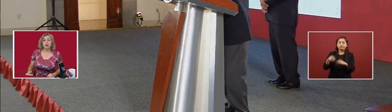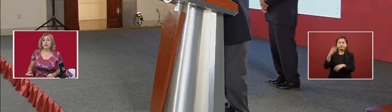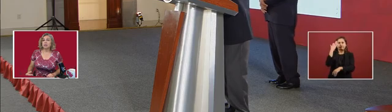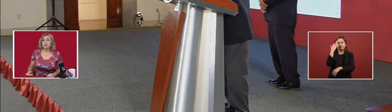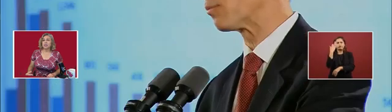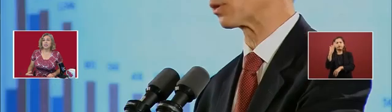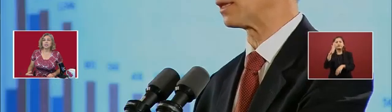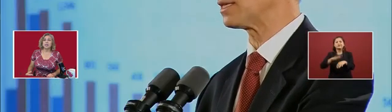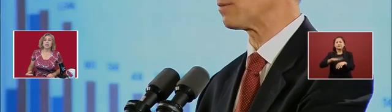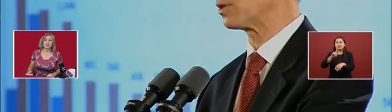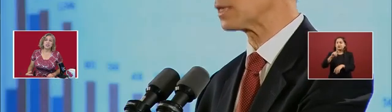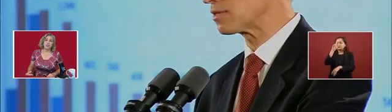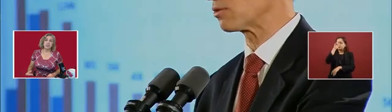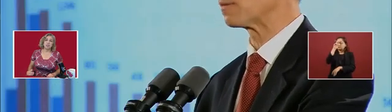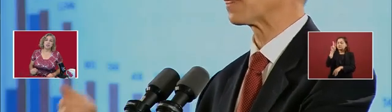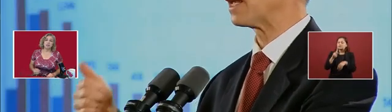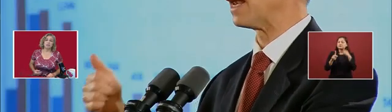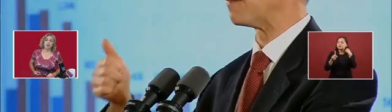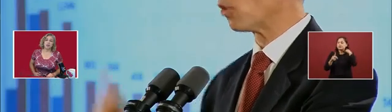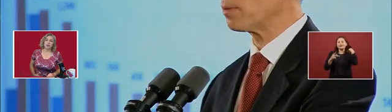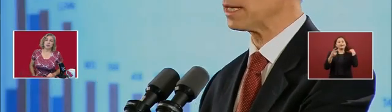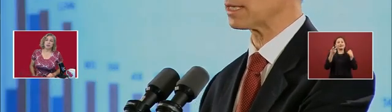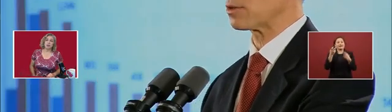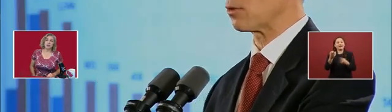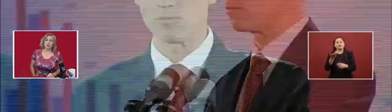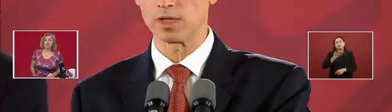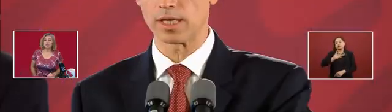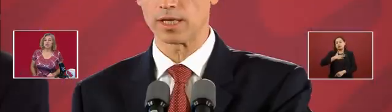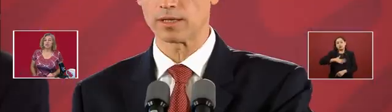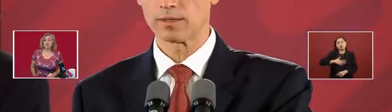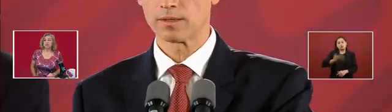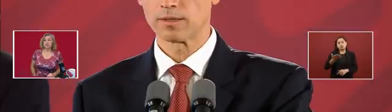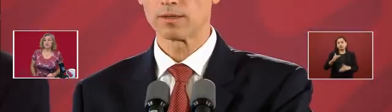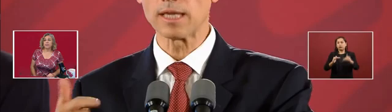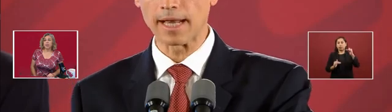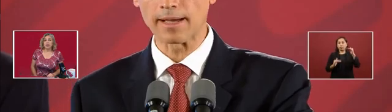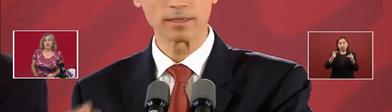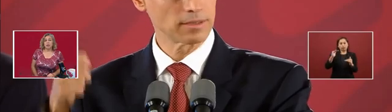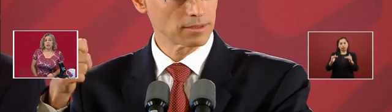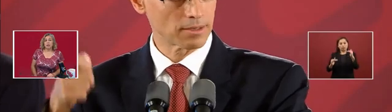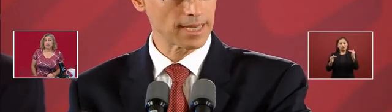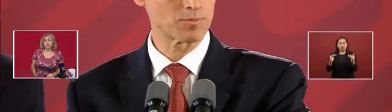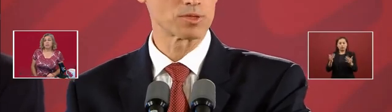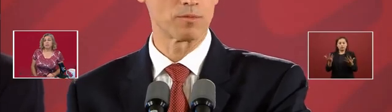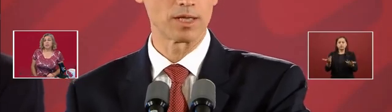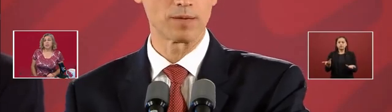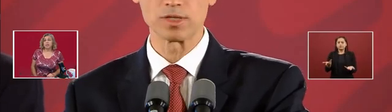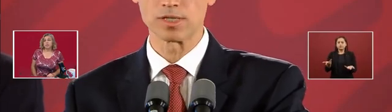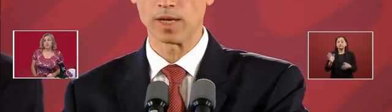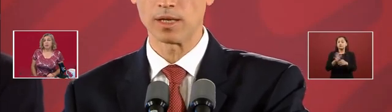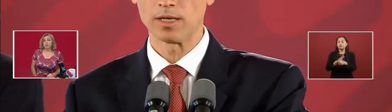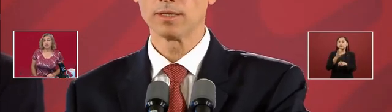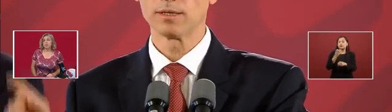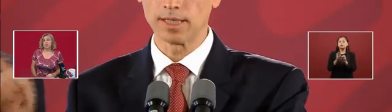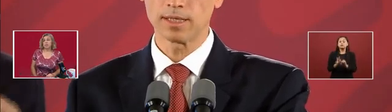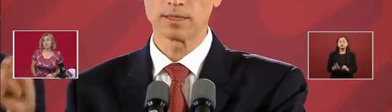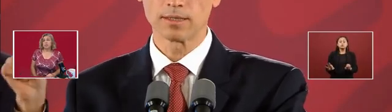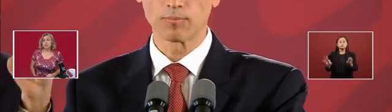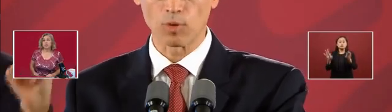quality homes, poor cleaning of the streets, the